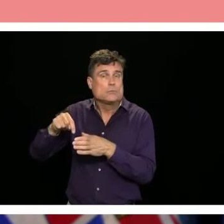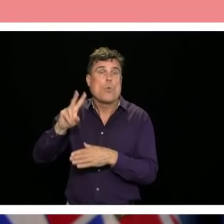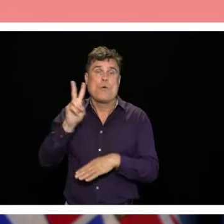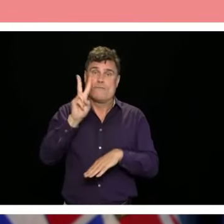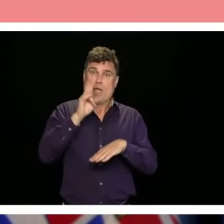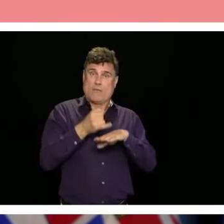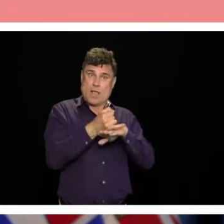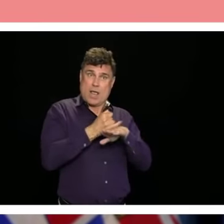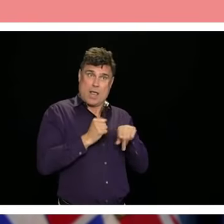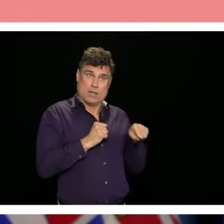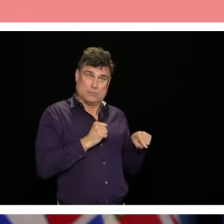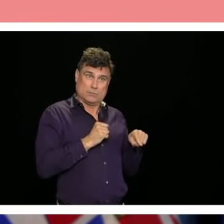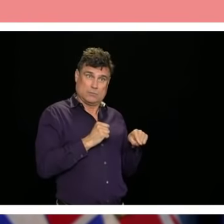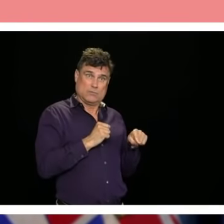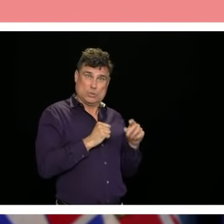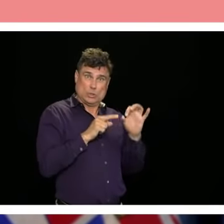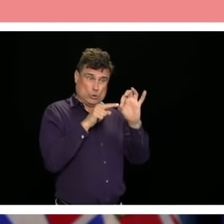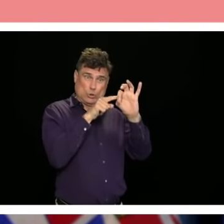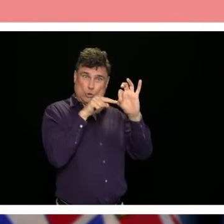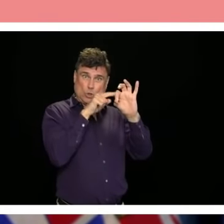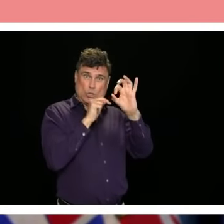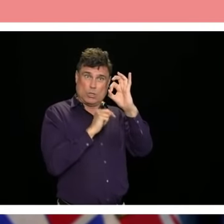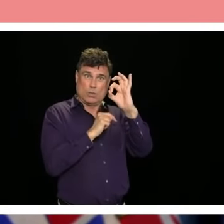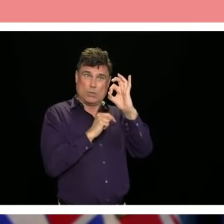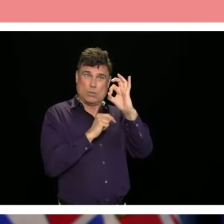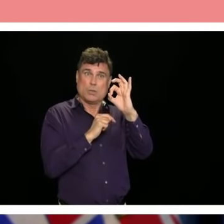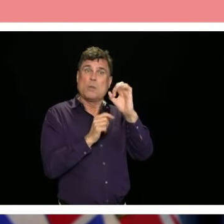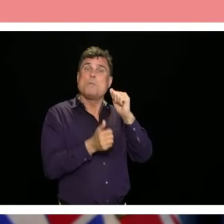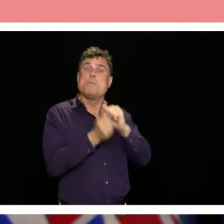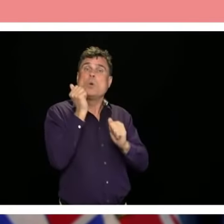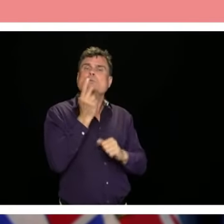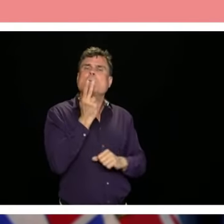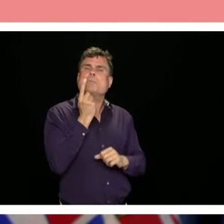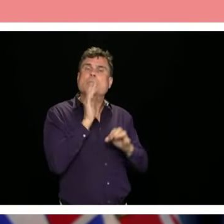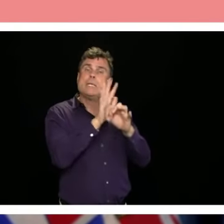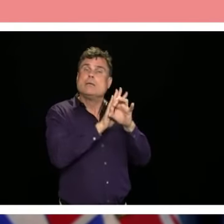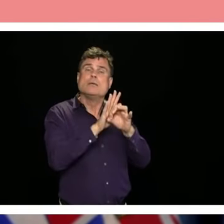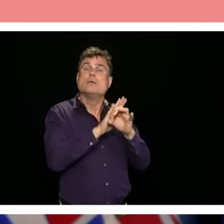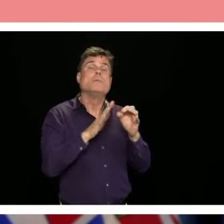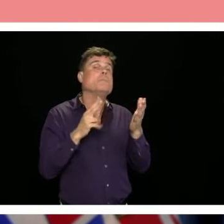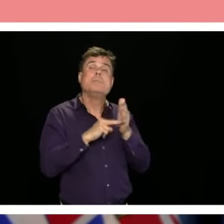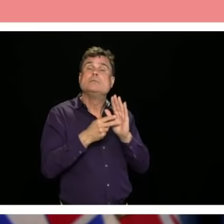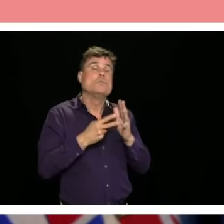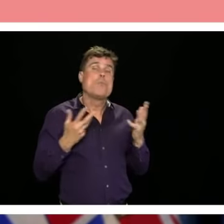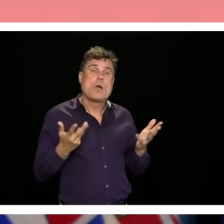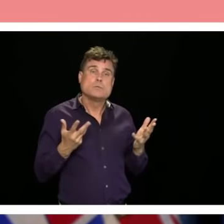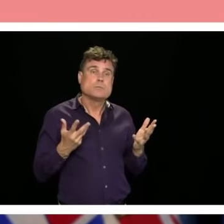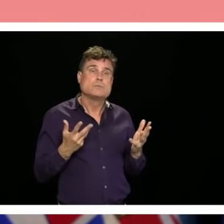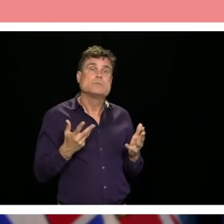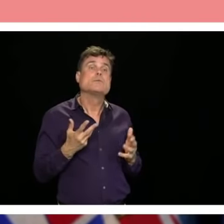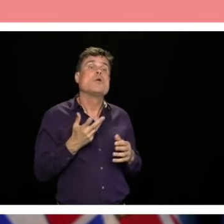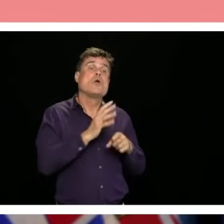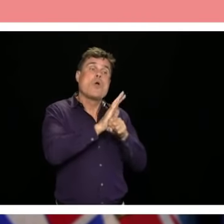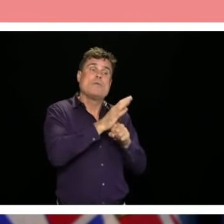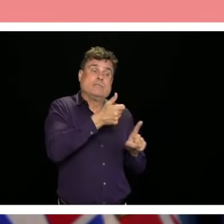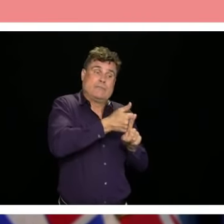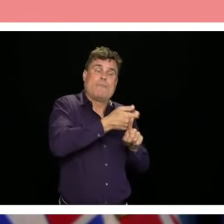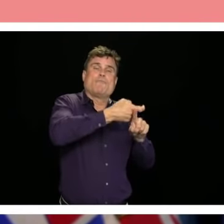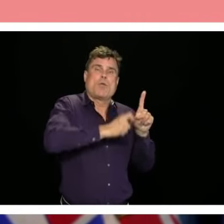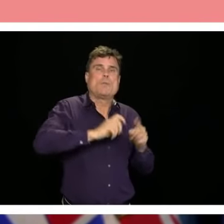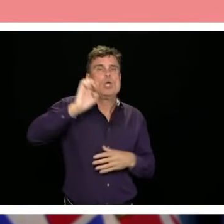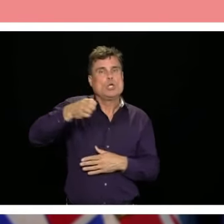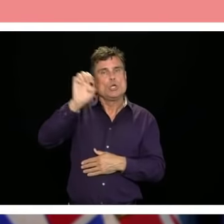and didn't work? Yeah, probably not. What it reflects is the travel patterns